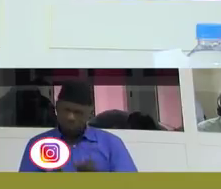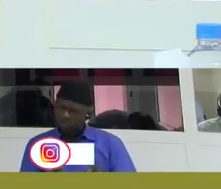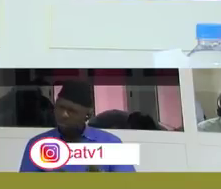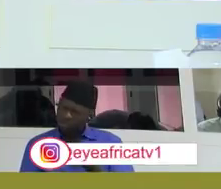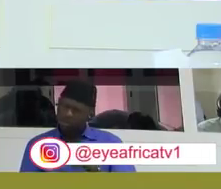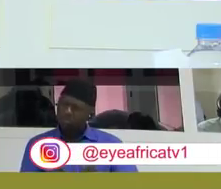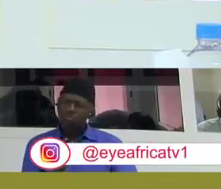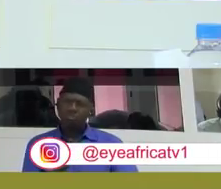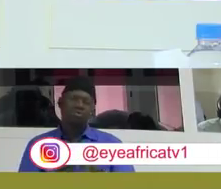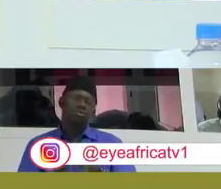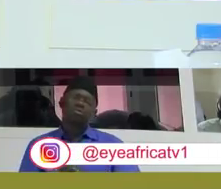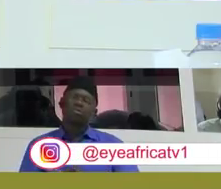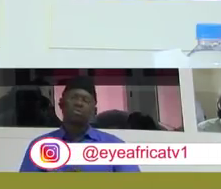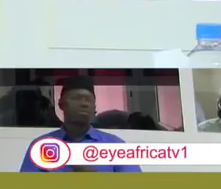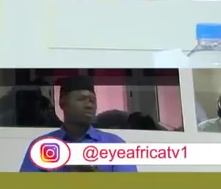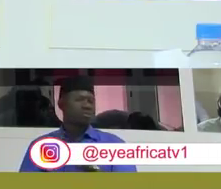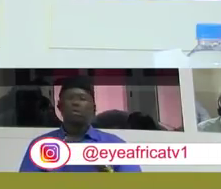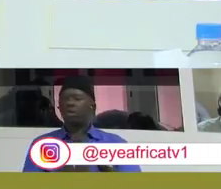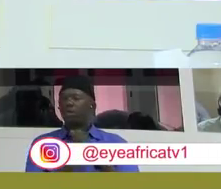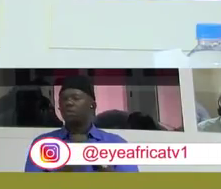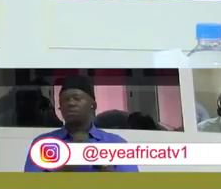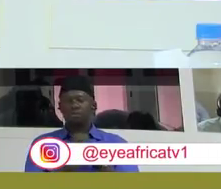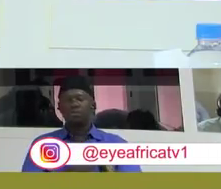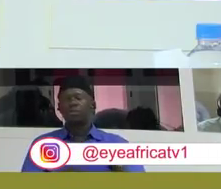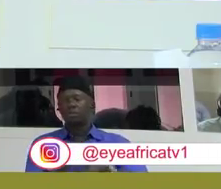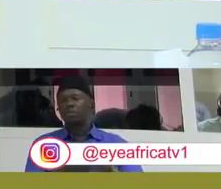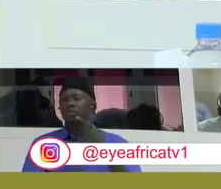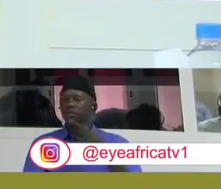It was not helpful in Gambian community.